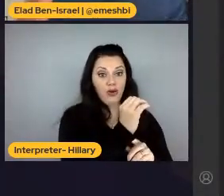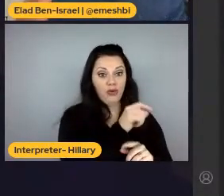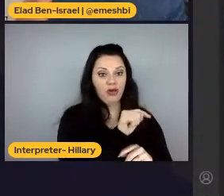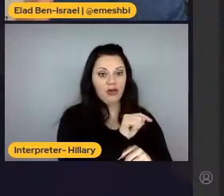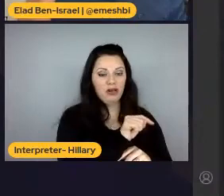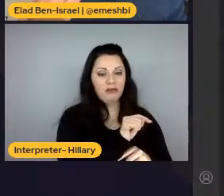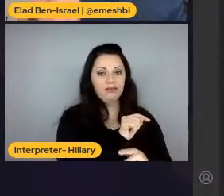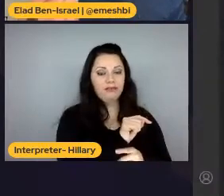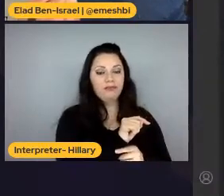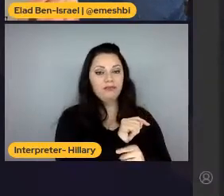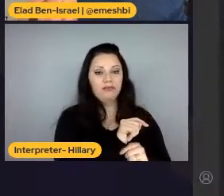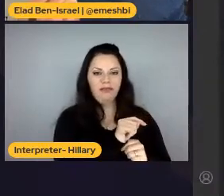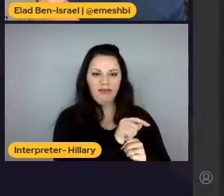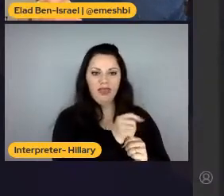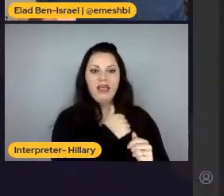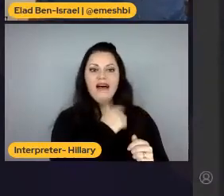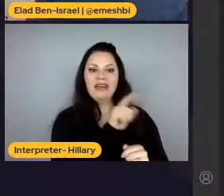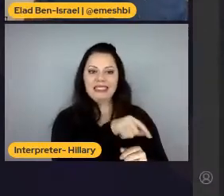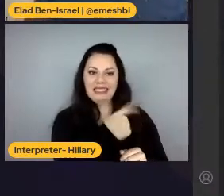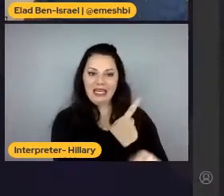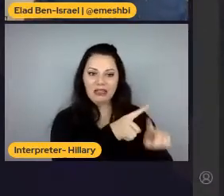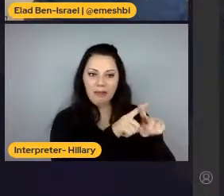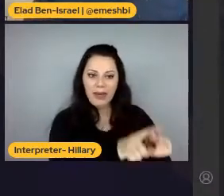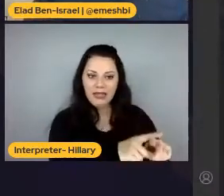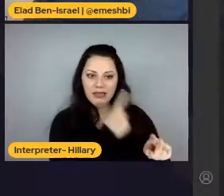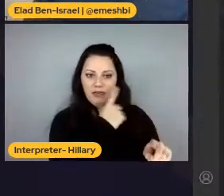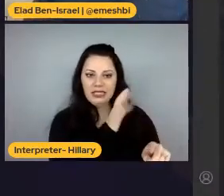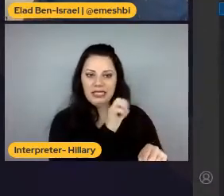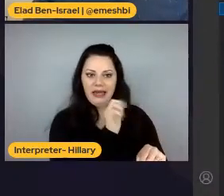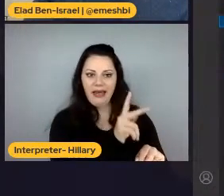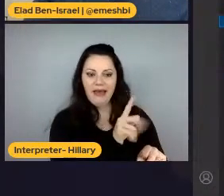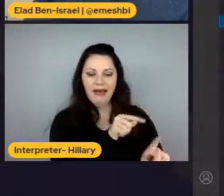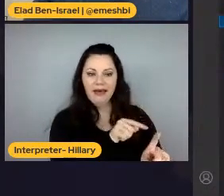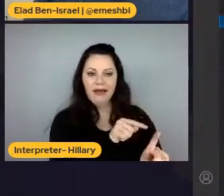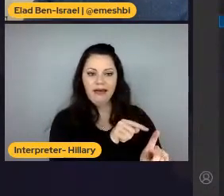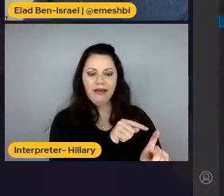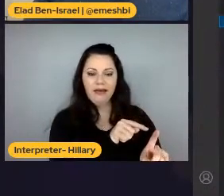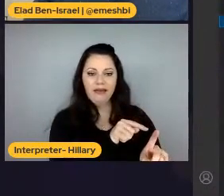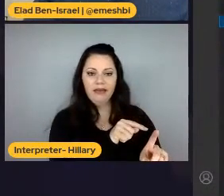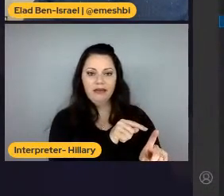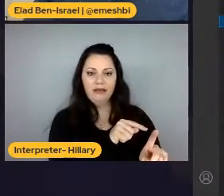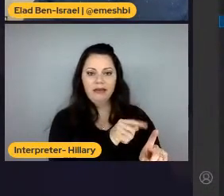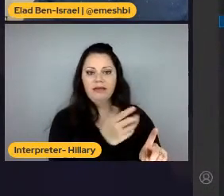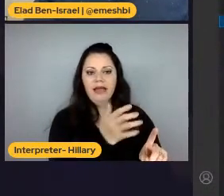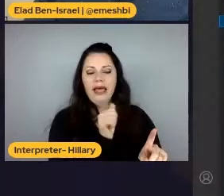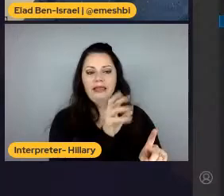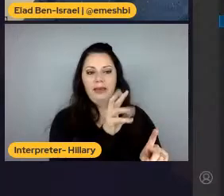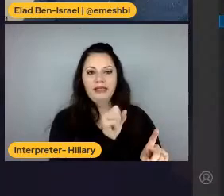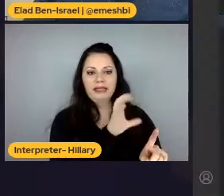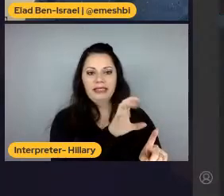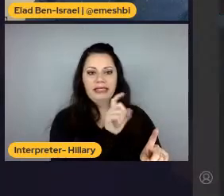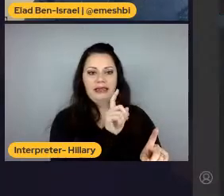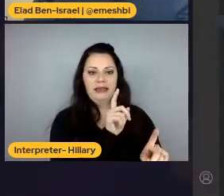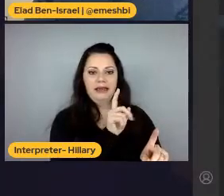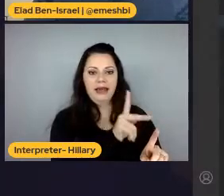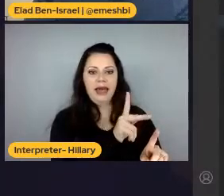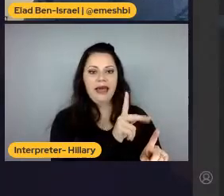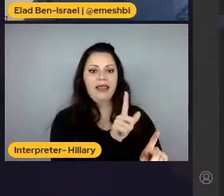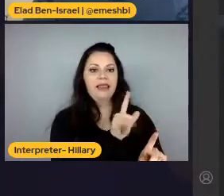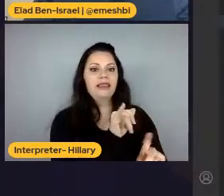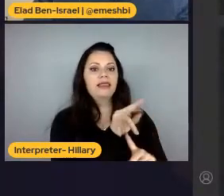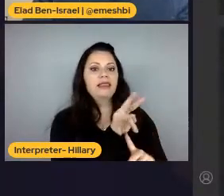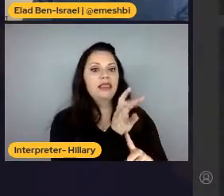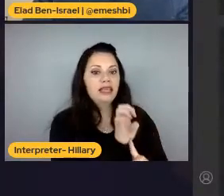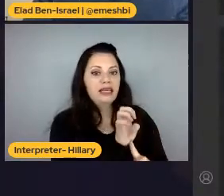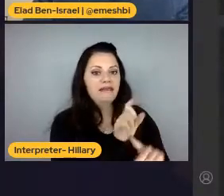that there's a single dependency for the CDK, which is the AWS CDK lib dependency, so this